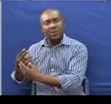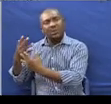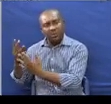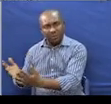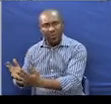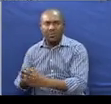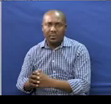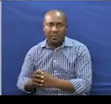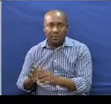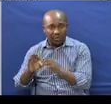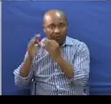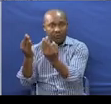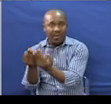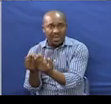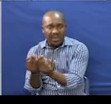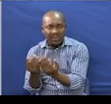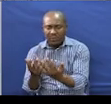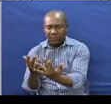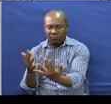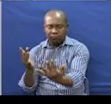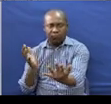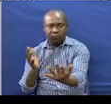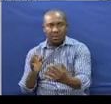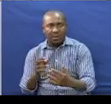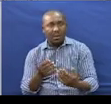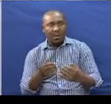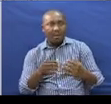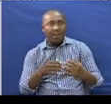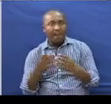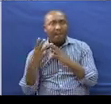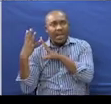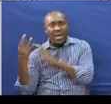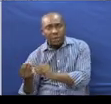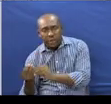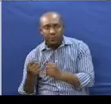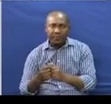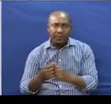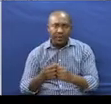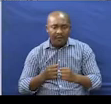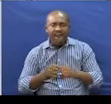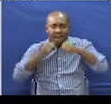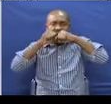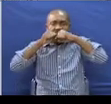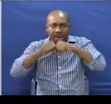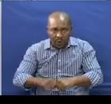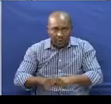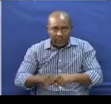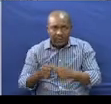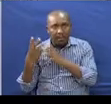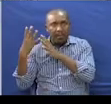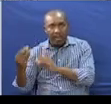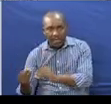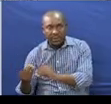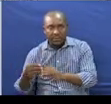Early marriage, forced marriage, etc., etc. This contributed to the high